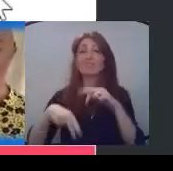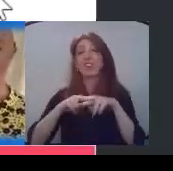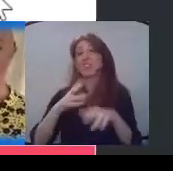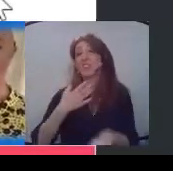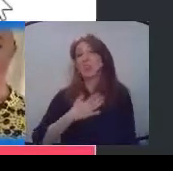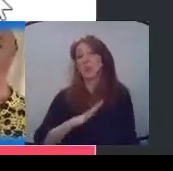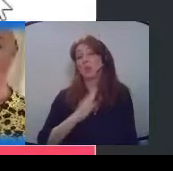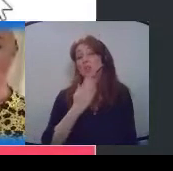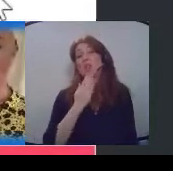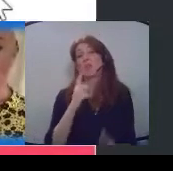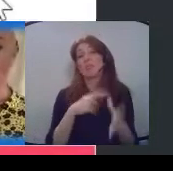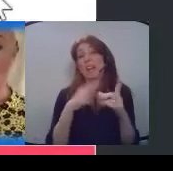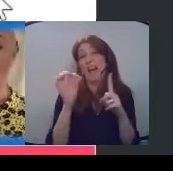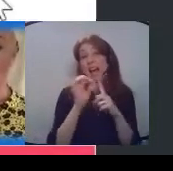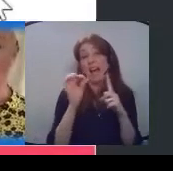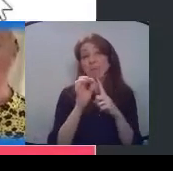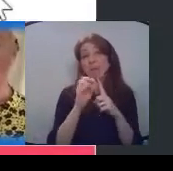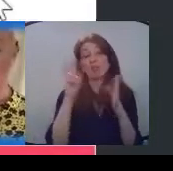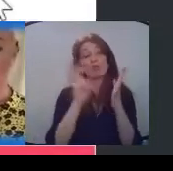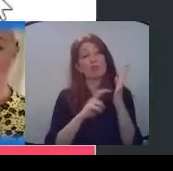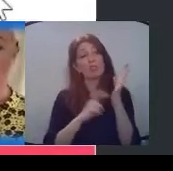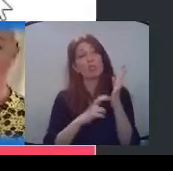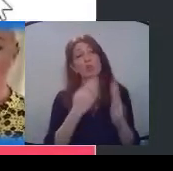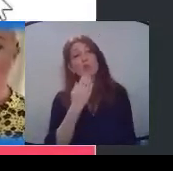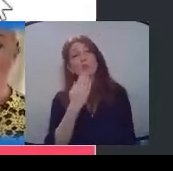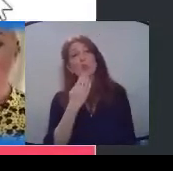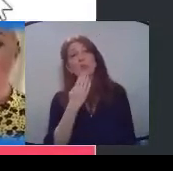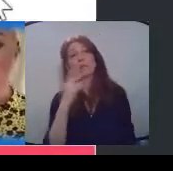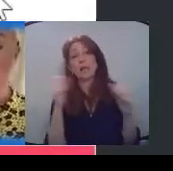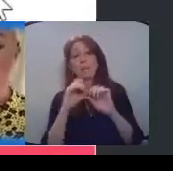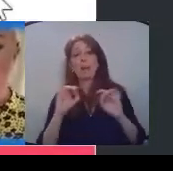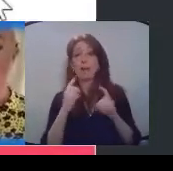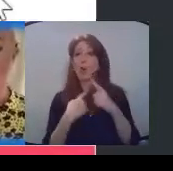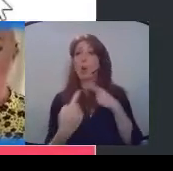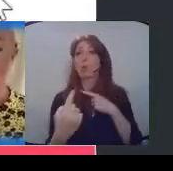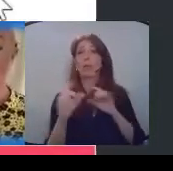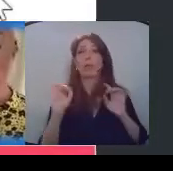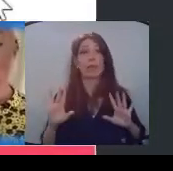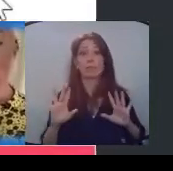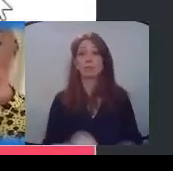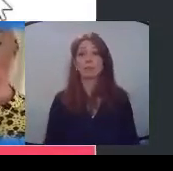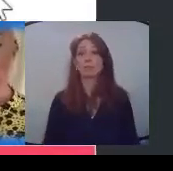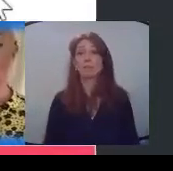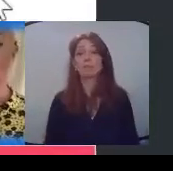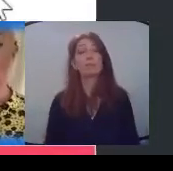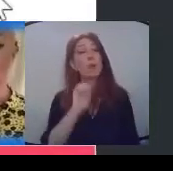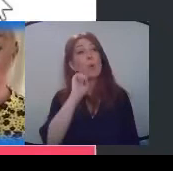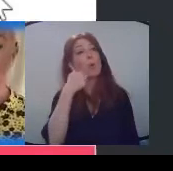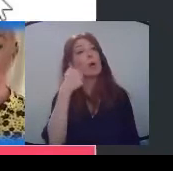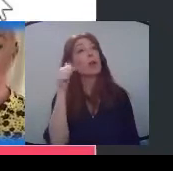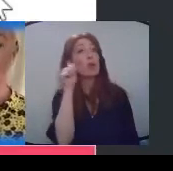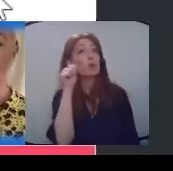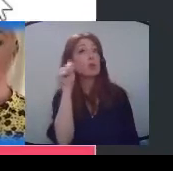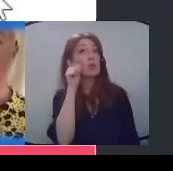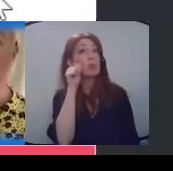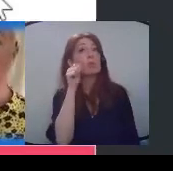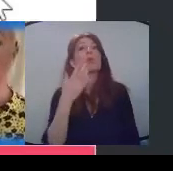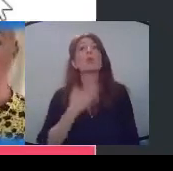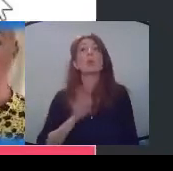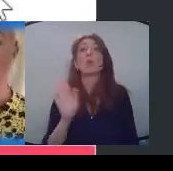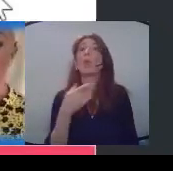an app, if you register using Spawn and you've only signed up with your email without downloading the app, we will assume that you want your information via